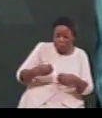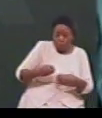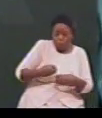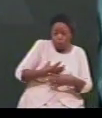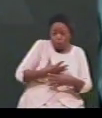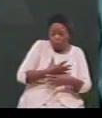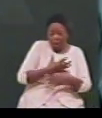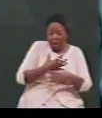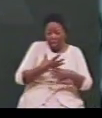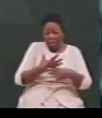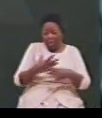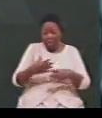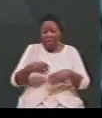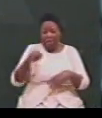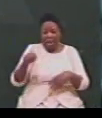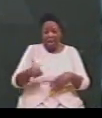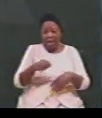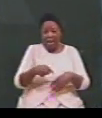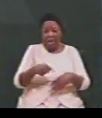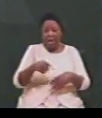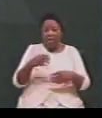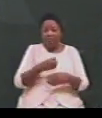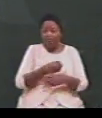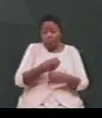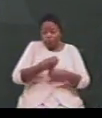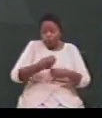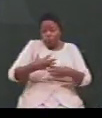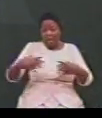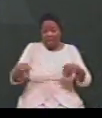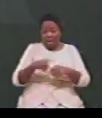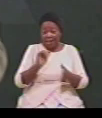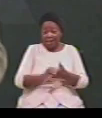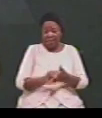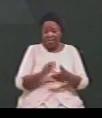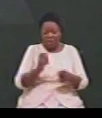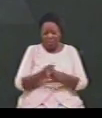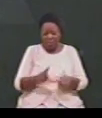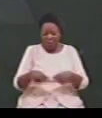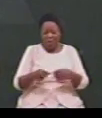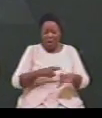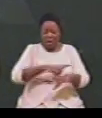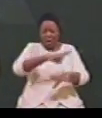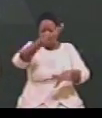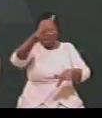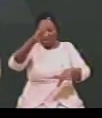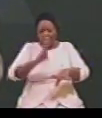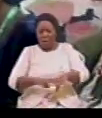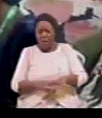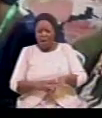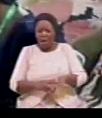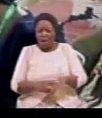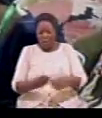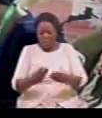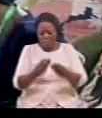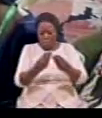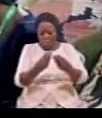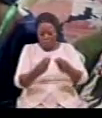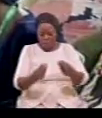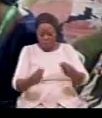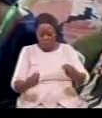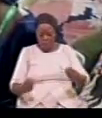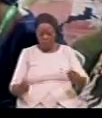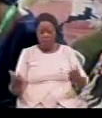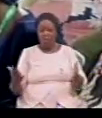the big legs went down to normal, like you deflate a balloon. That's great. That's